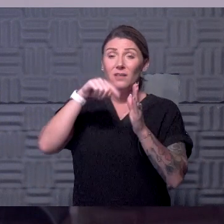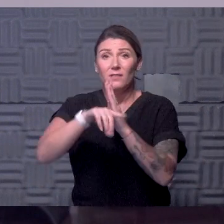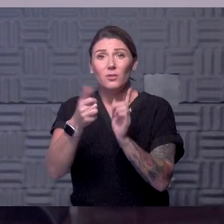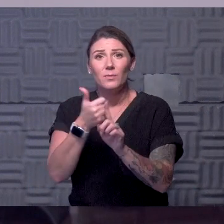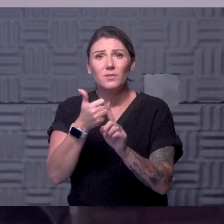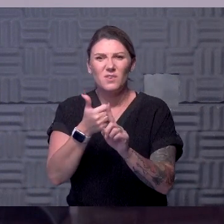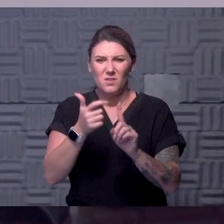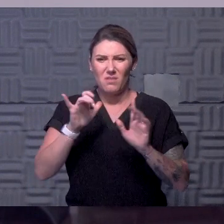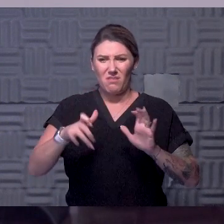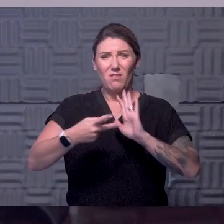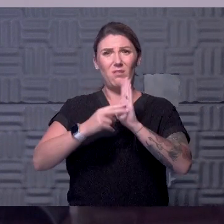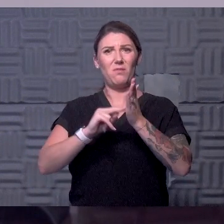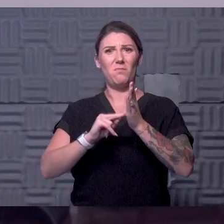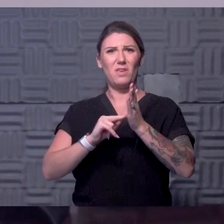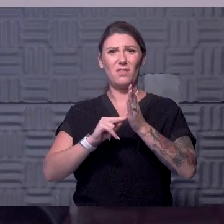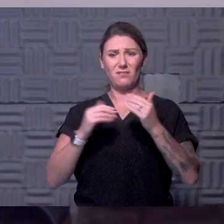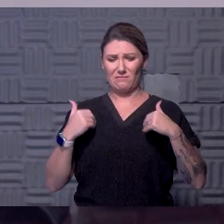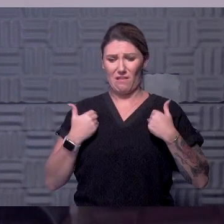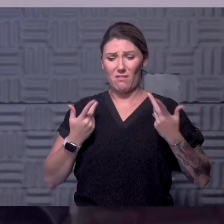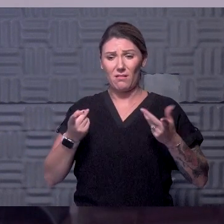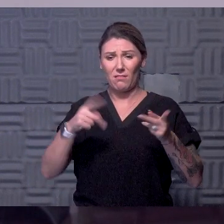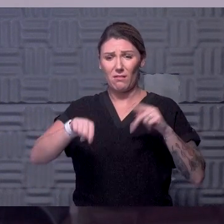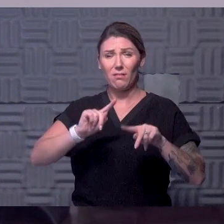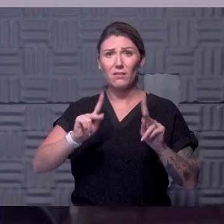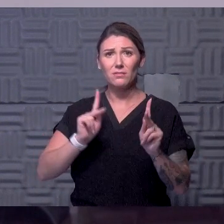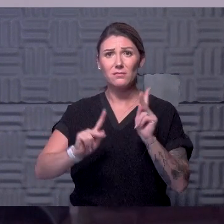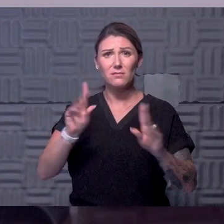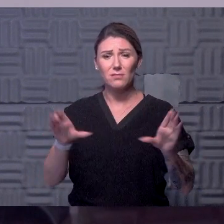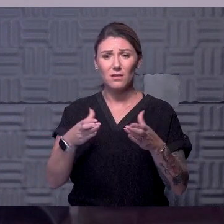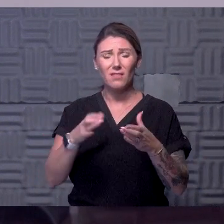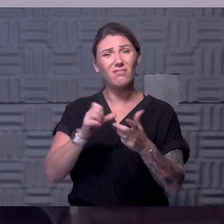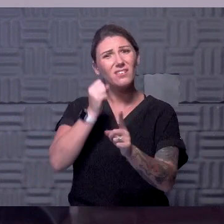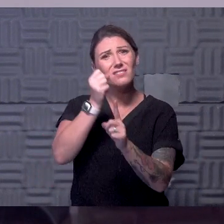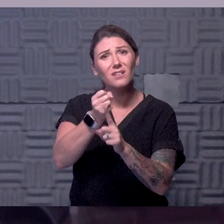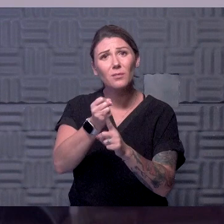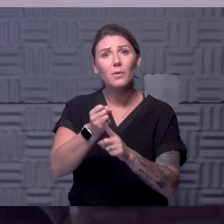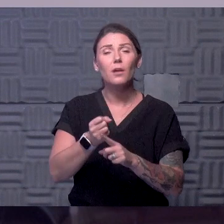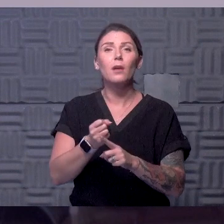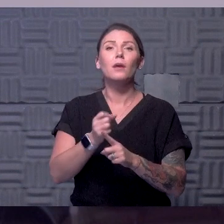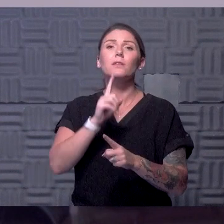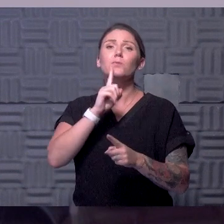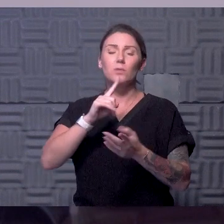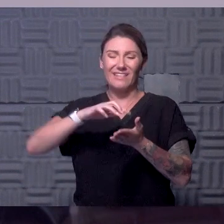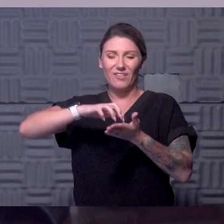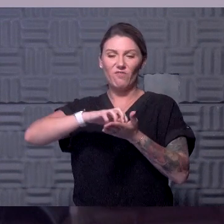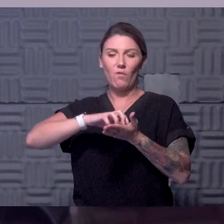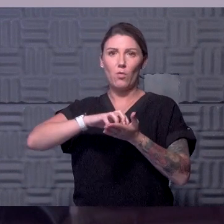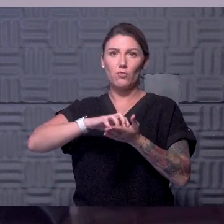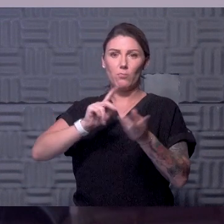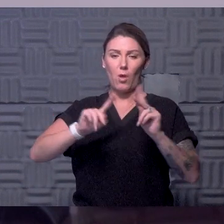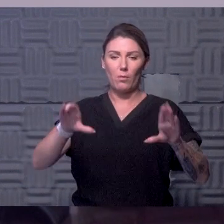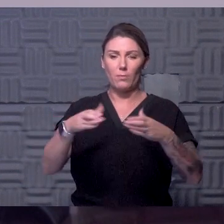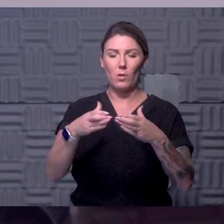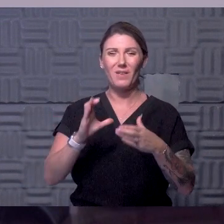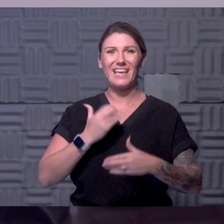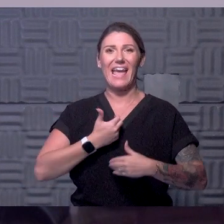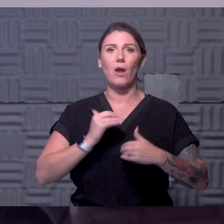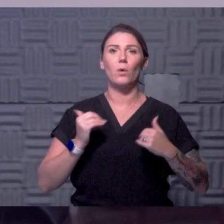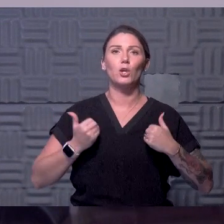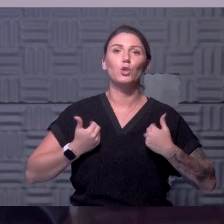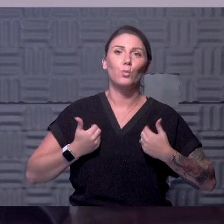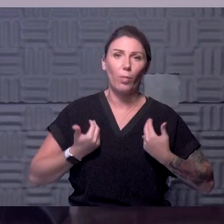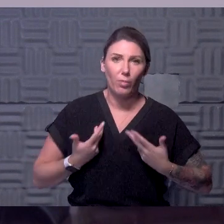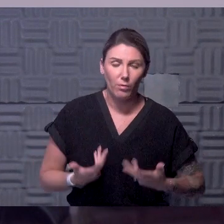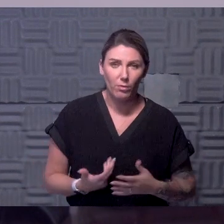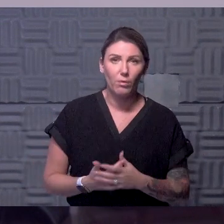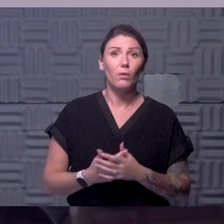know. But like Emmy said, it's an impact on, I call it the vulnerable population now, our youth. And I think we